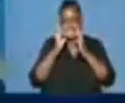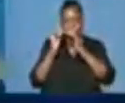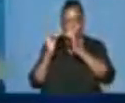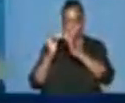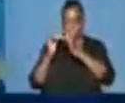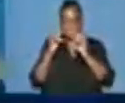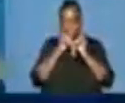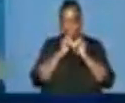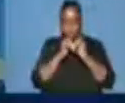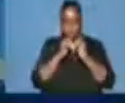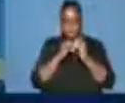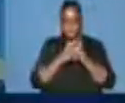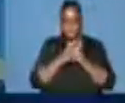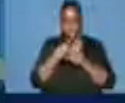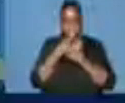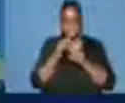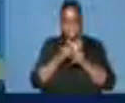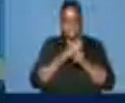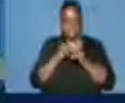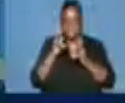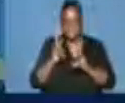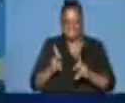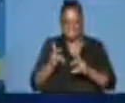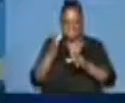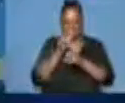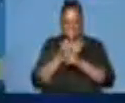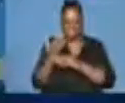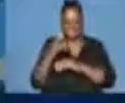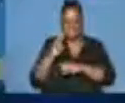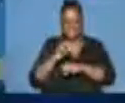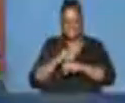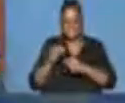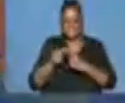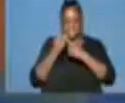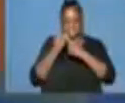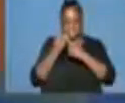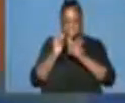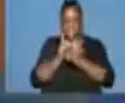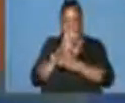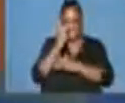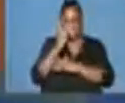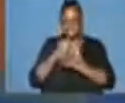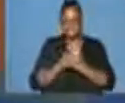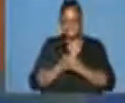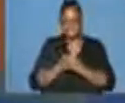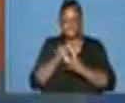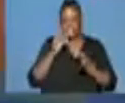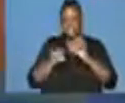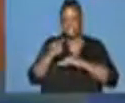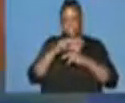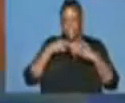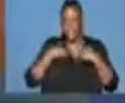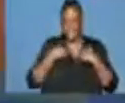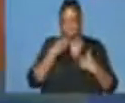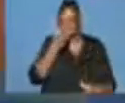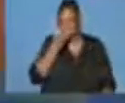stands, everything takes its cue from nature, and that includes plants. And so for those people who have allergies, instead